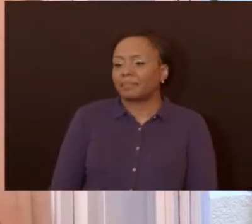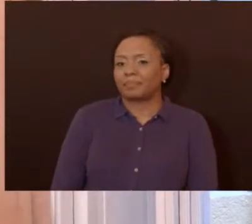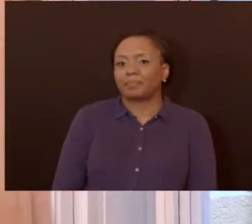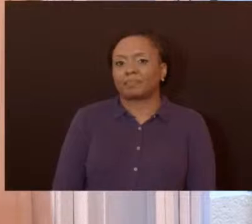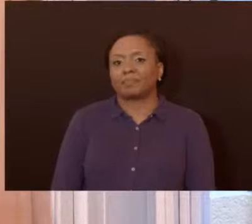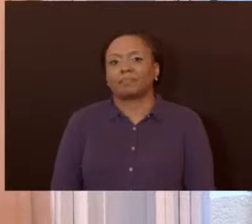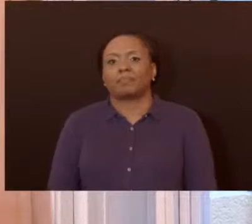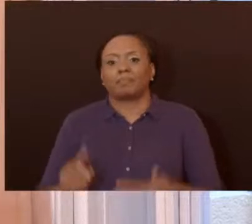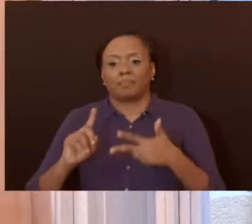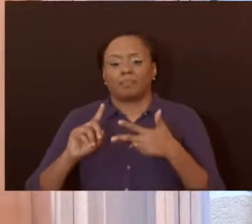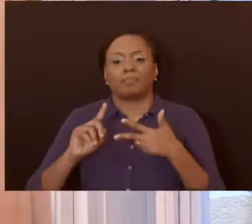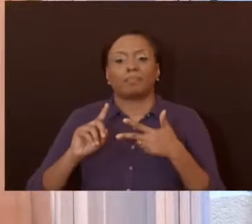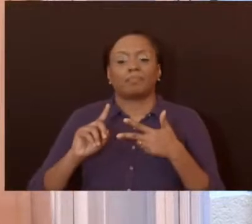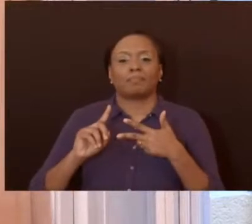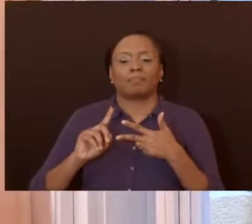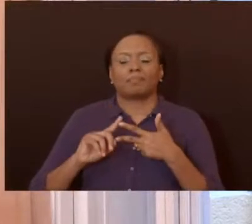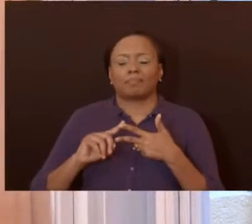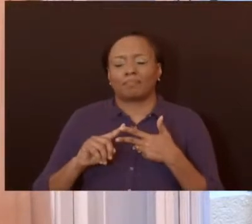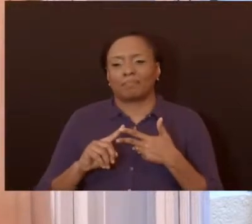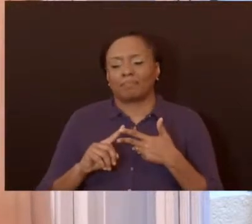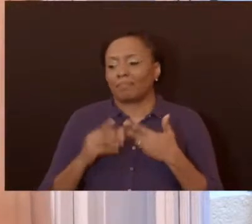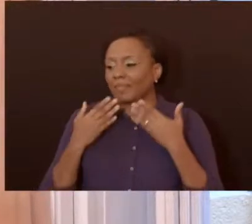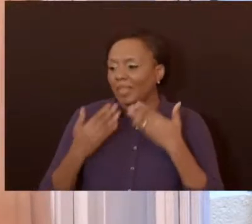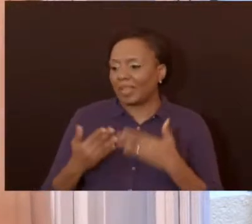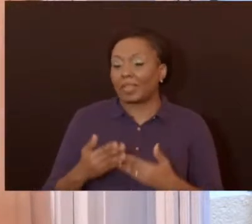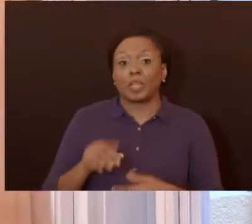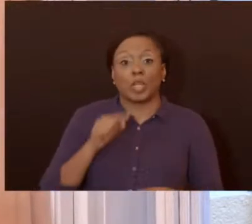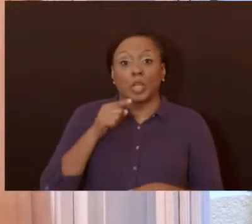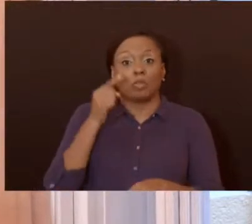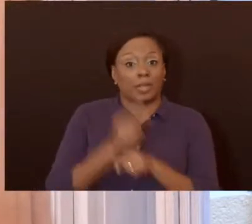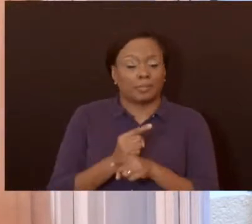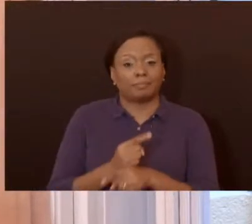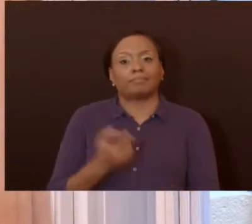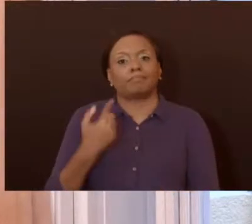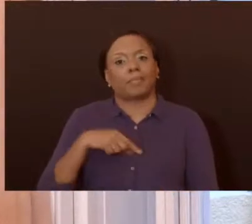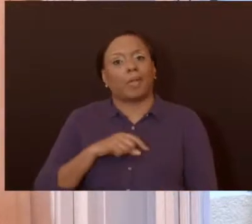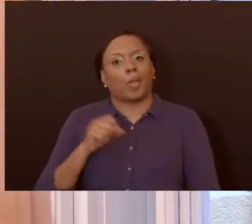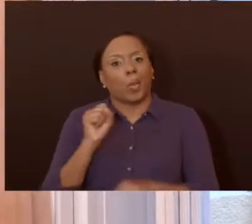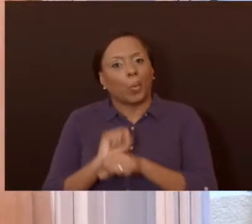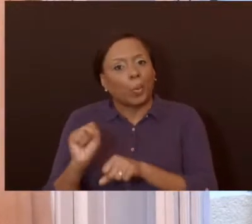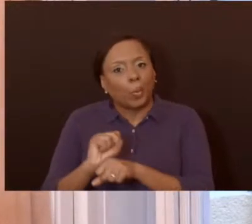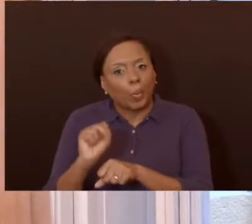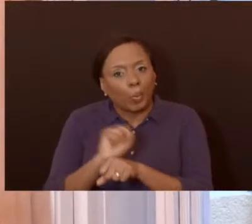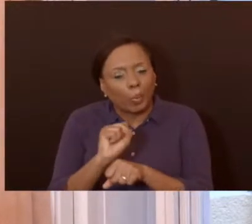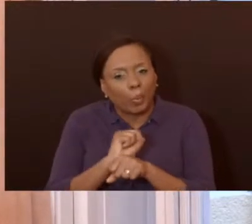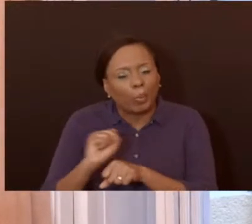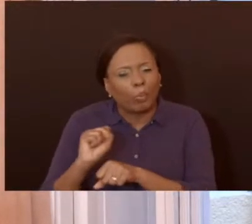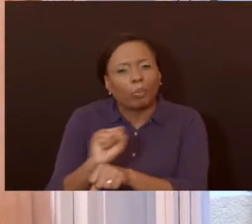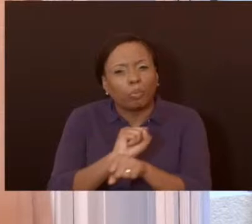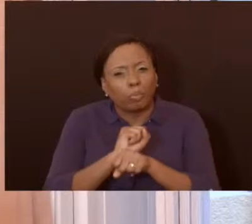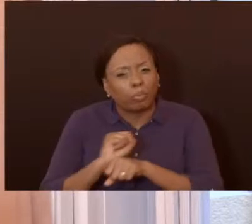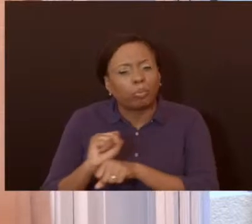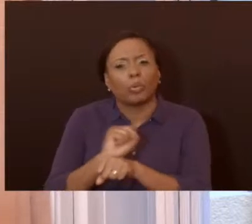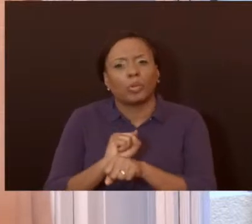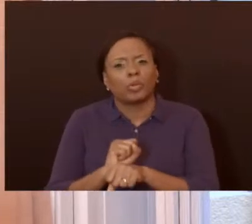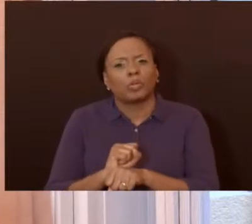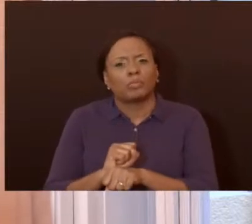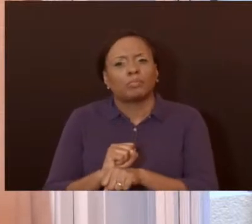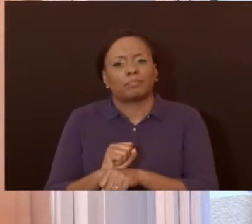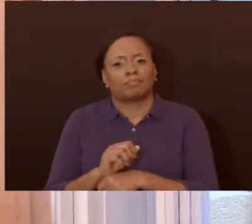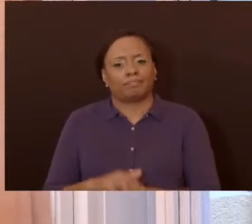That is correct, AG, because we have been working for a little while now with a surge plan, and as AG would have